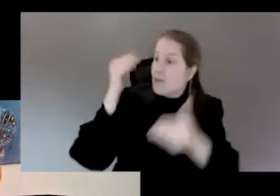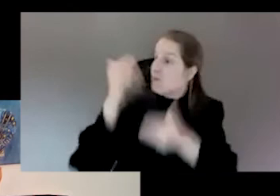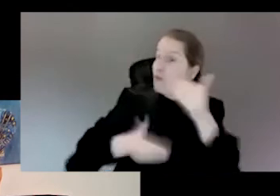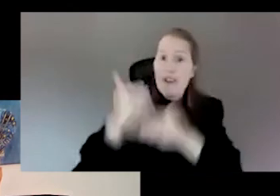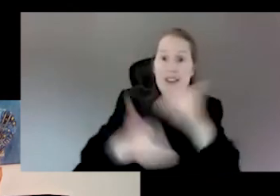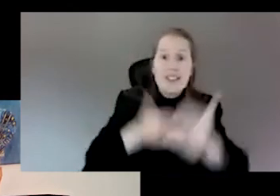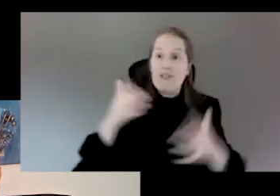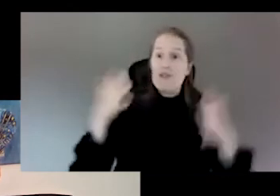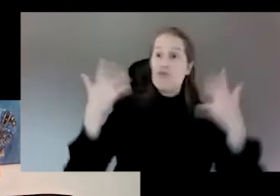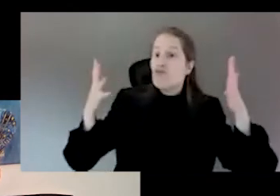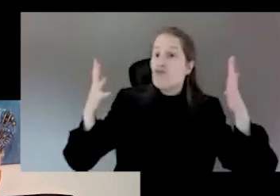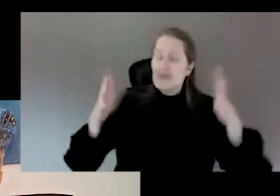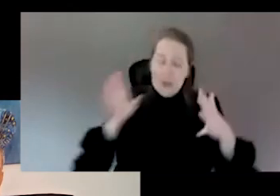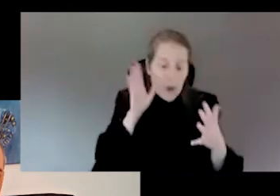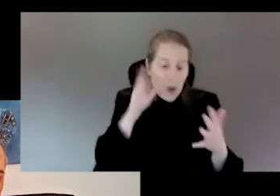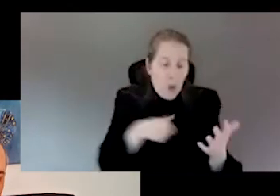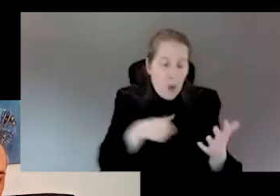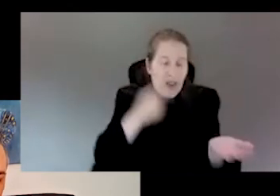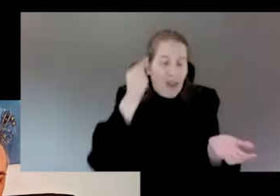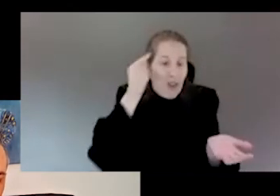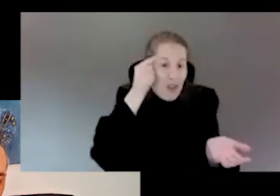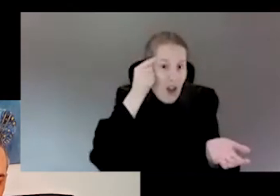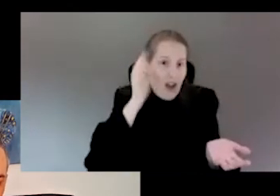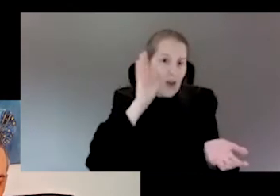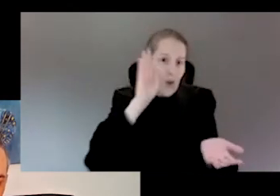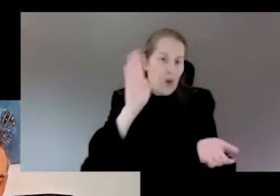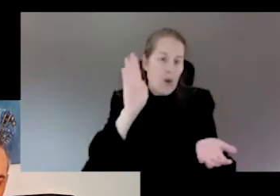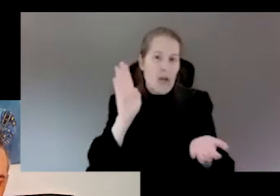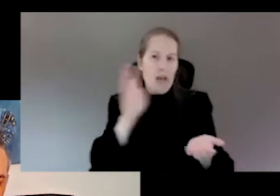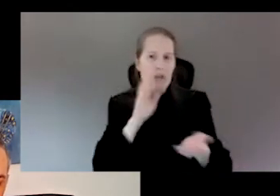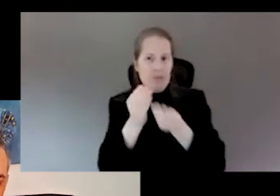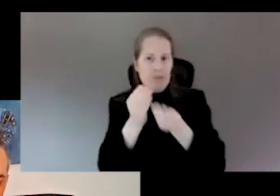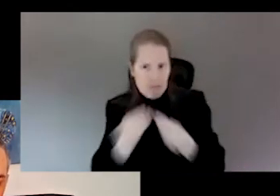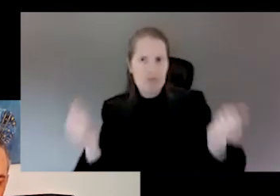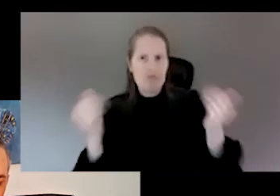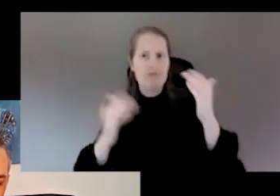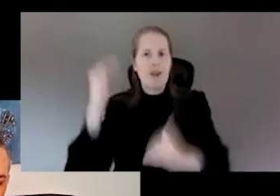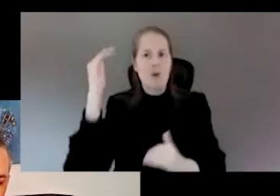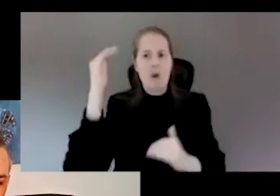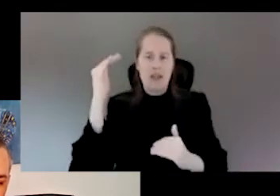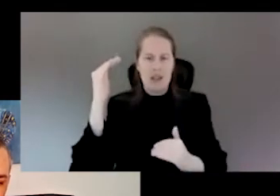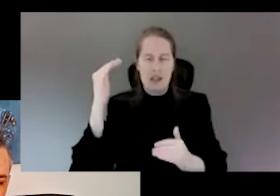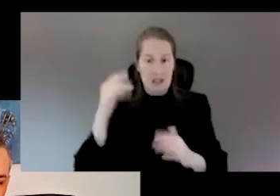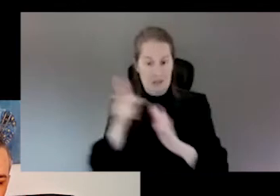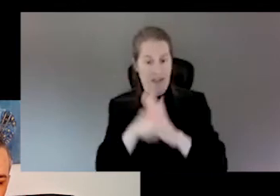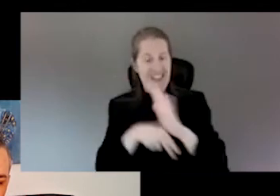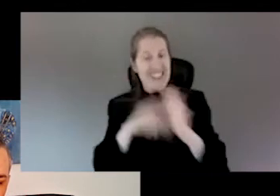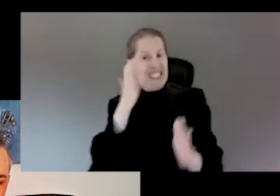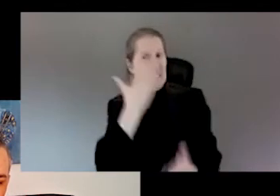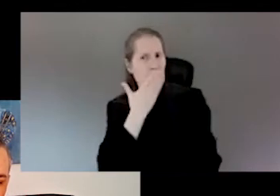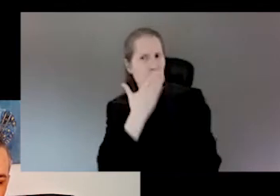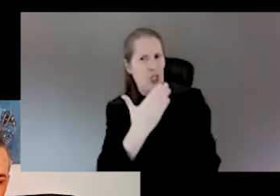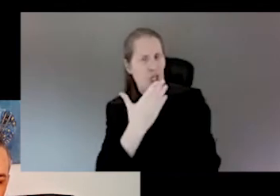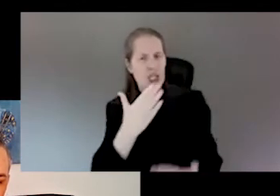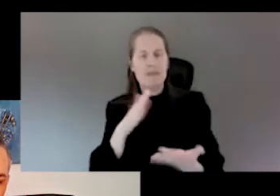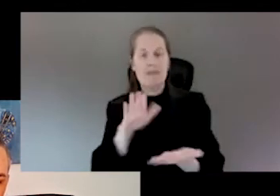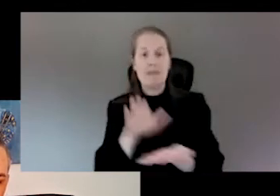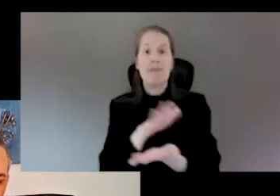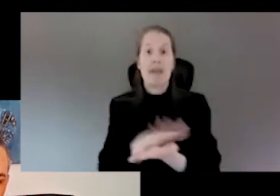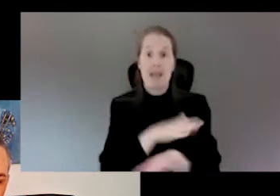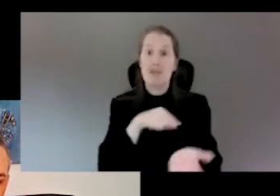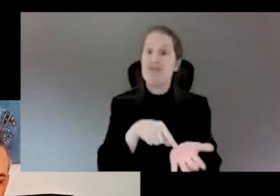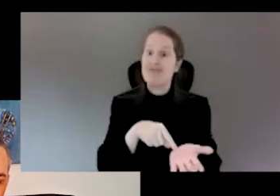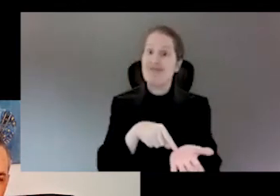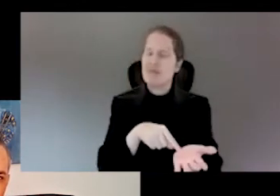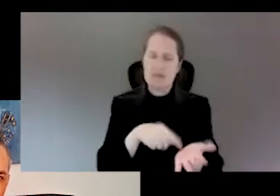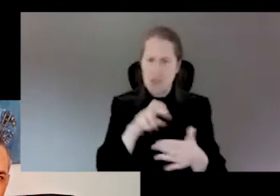be would absolve all of these inequalities, right? But they were creating more